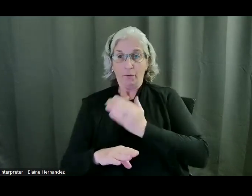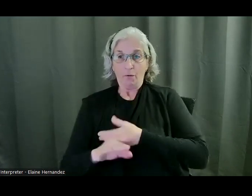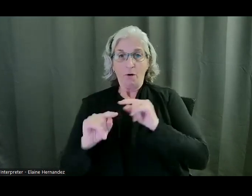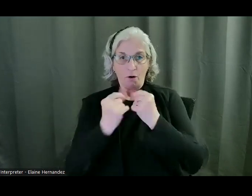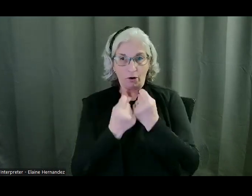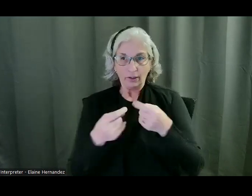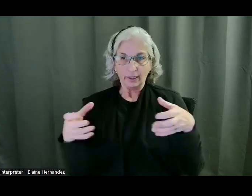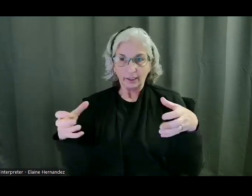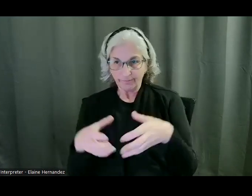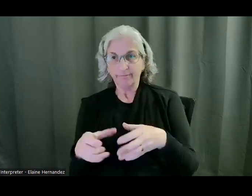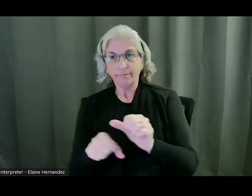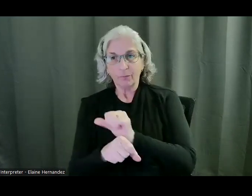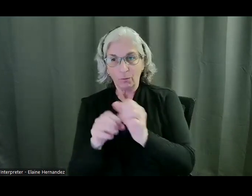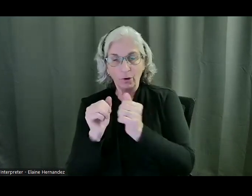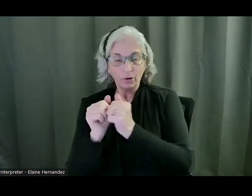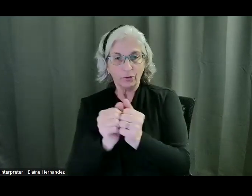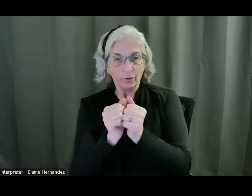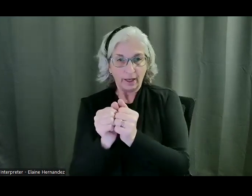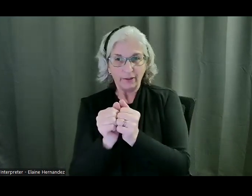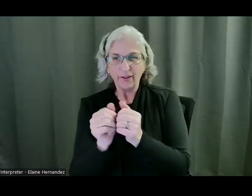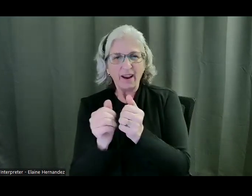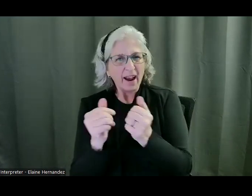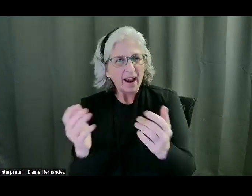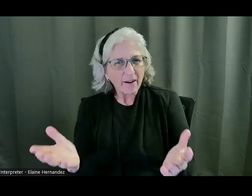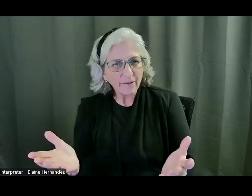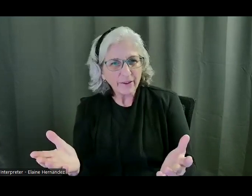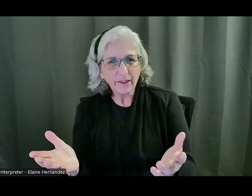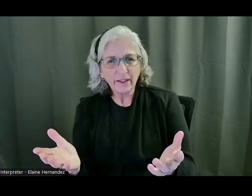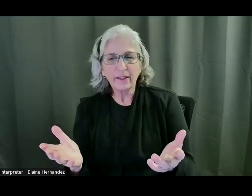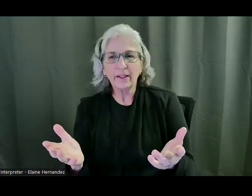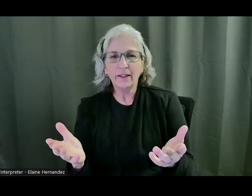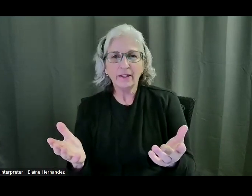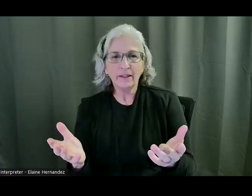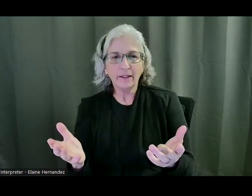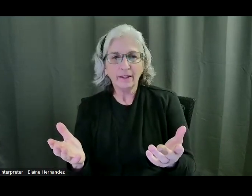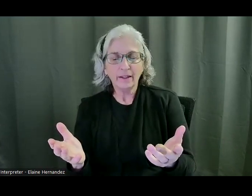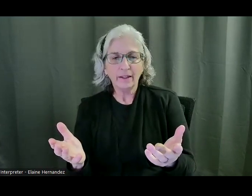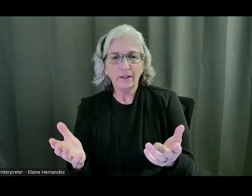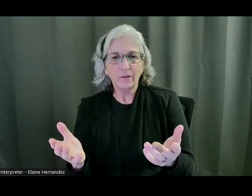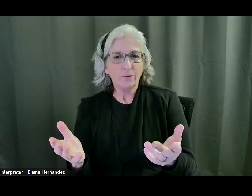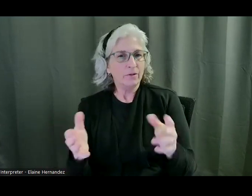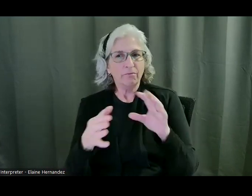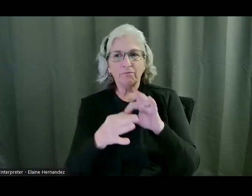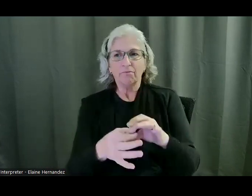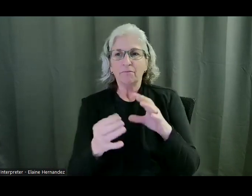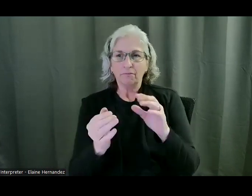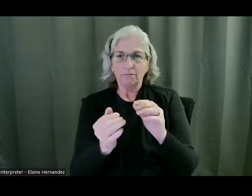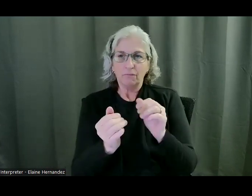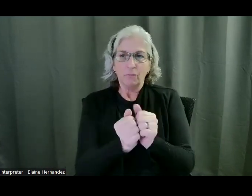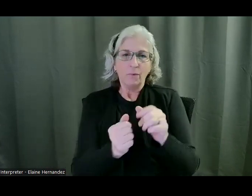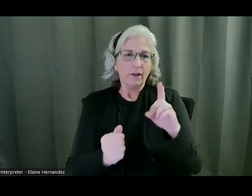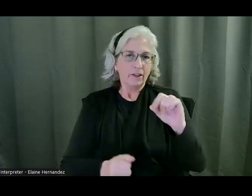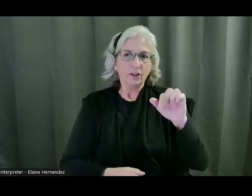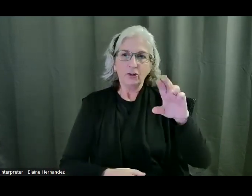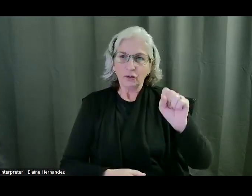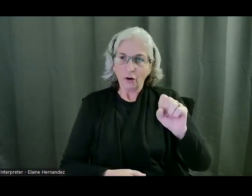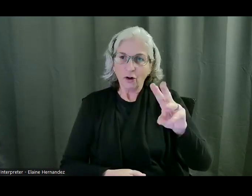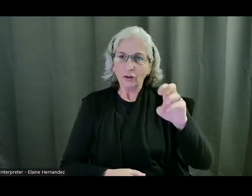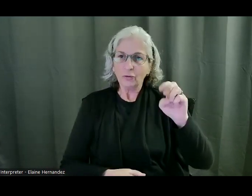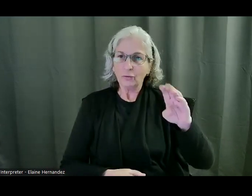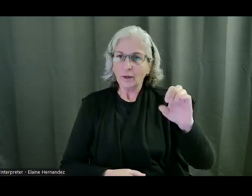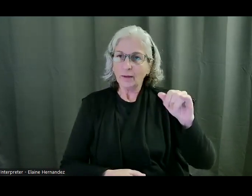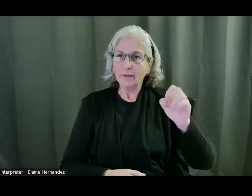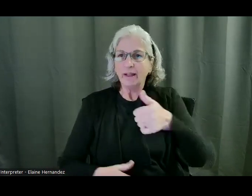started working, everything had previously been housed over on the DARS website under the brain injury